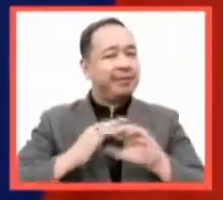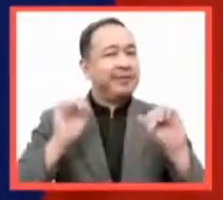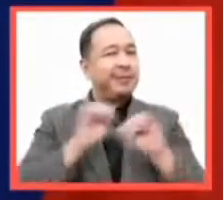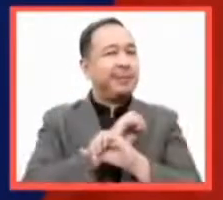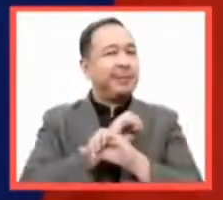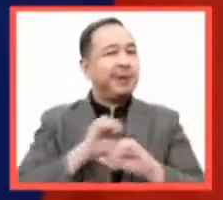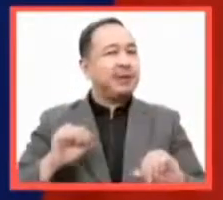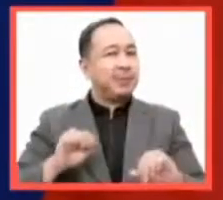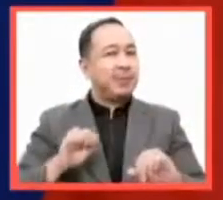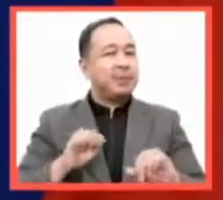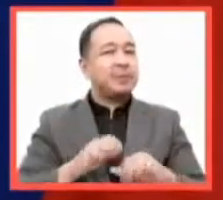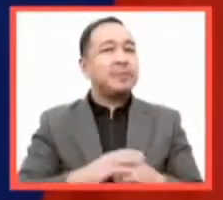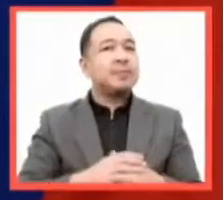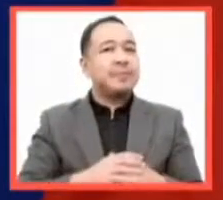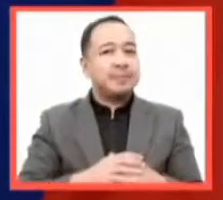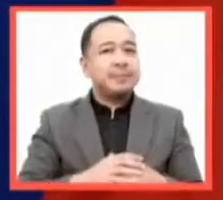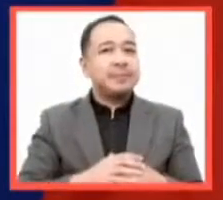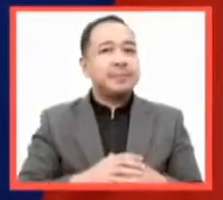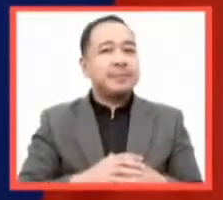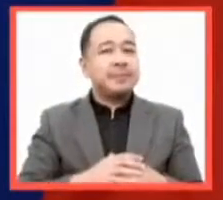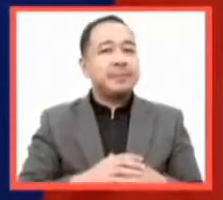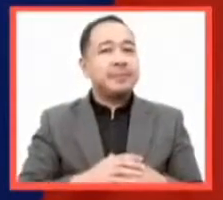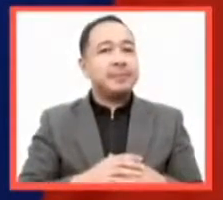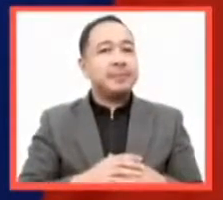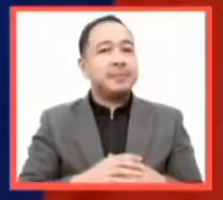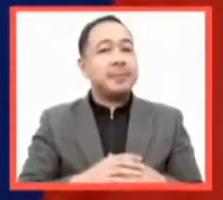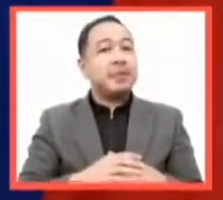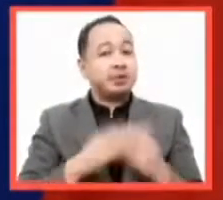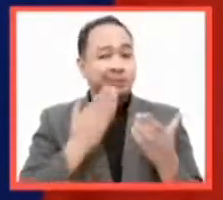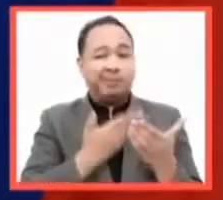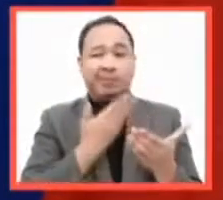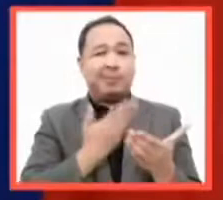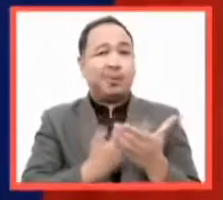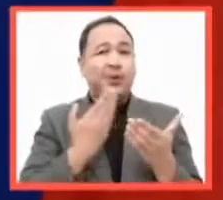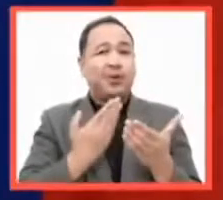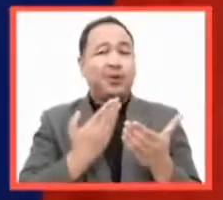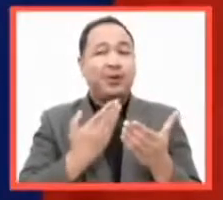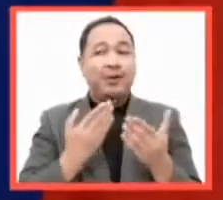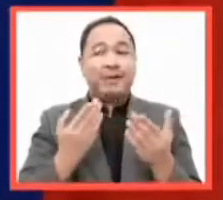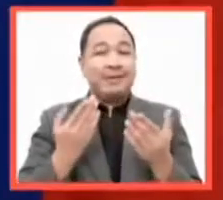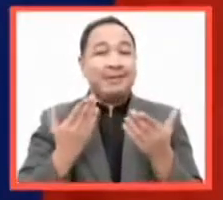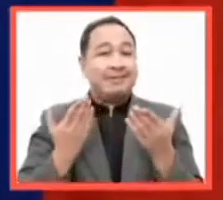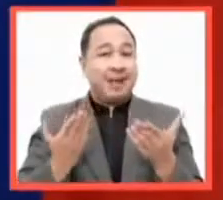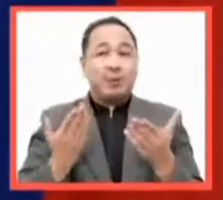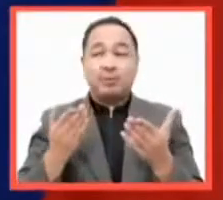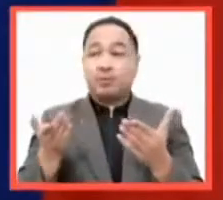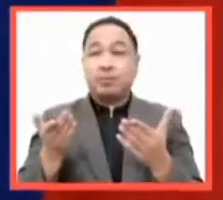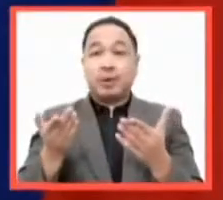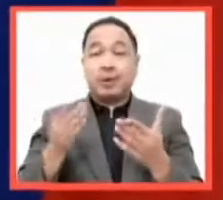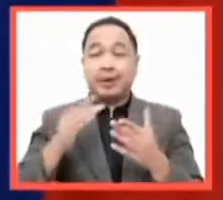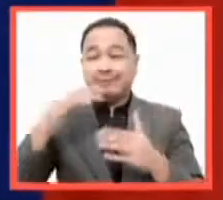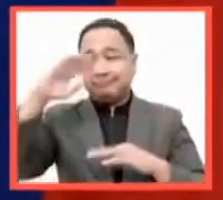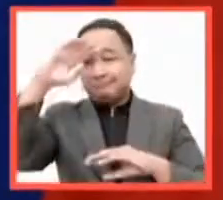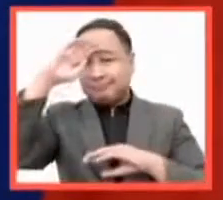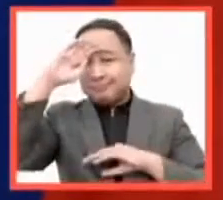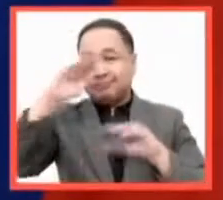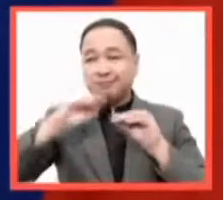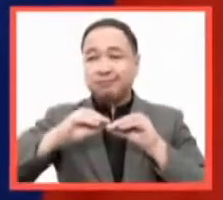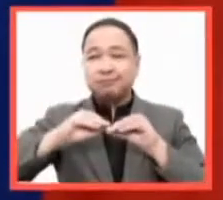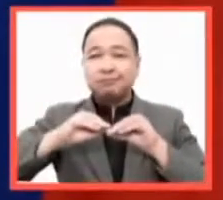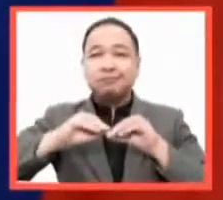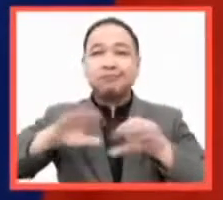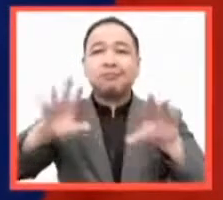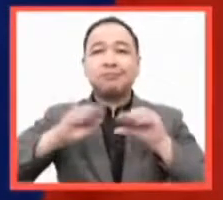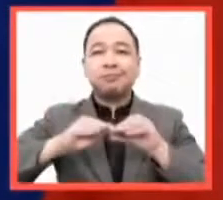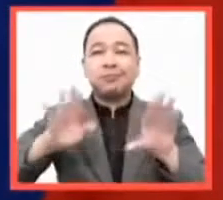or morally. The plain fact is, this pandemic will not end